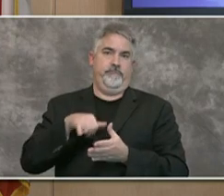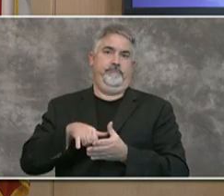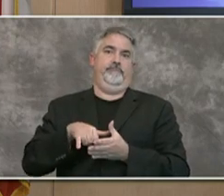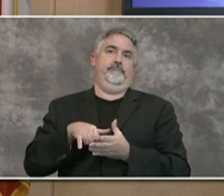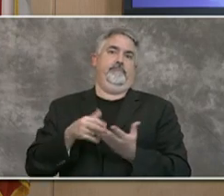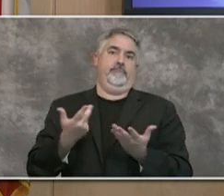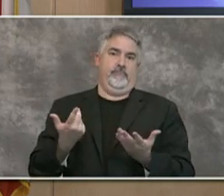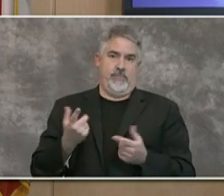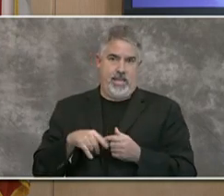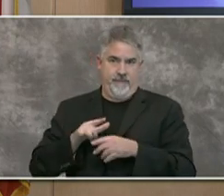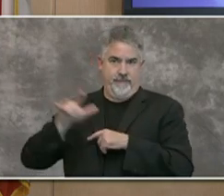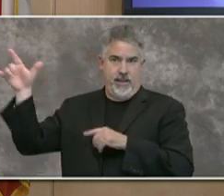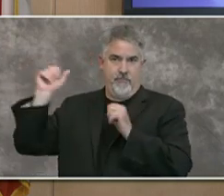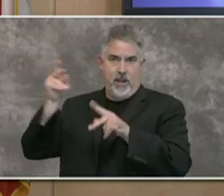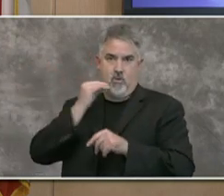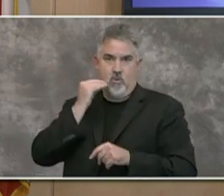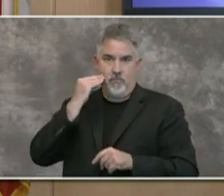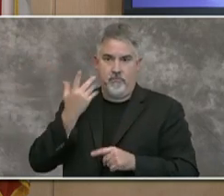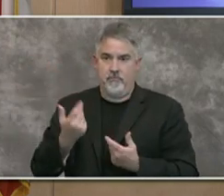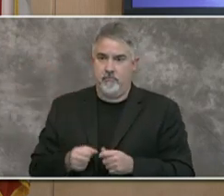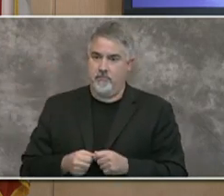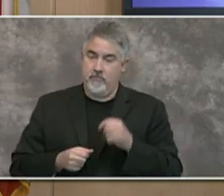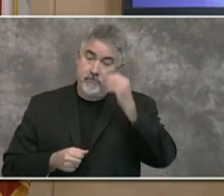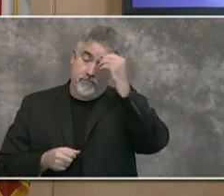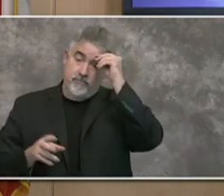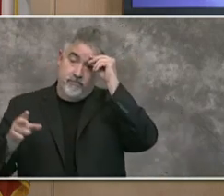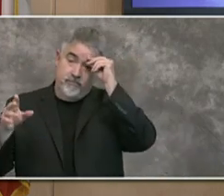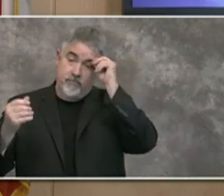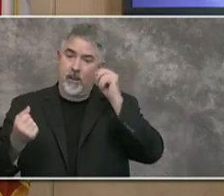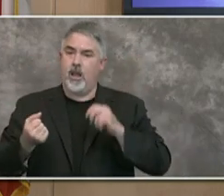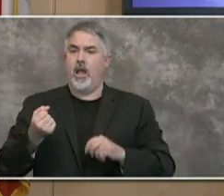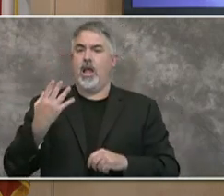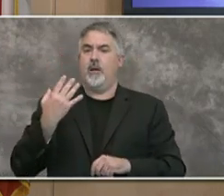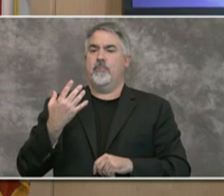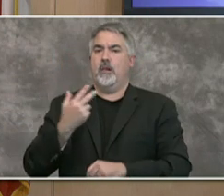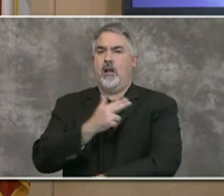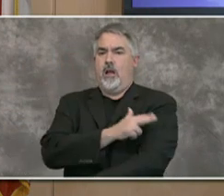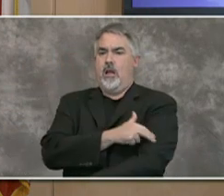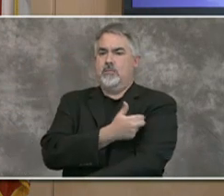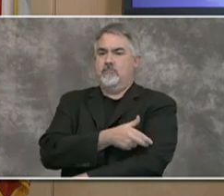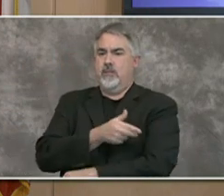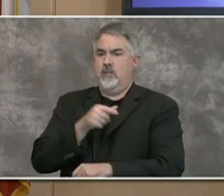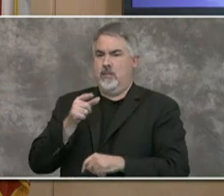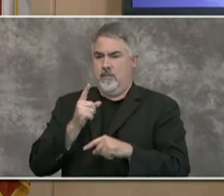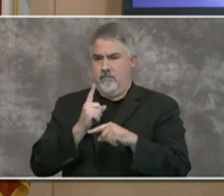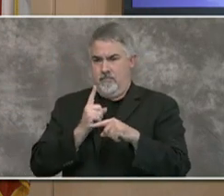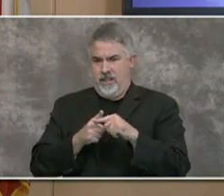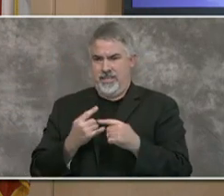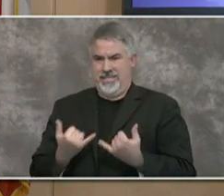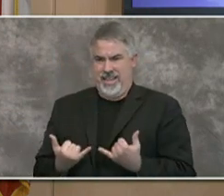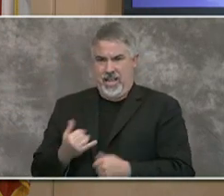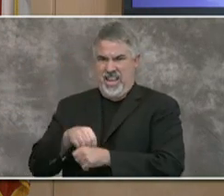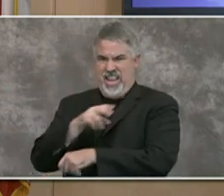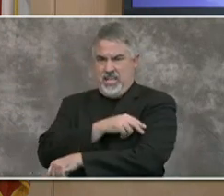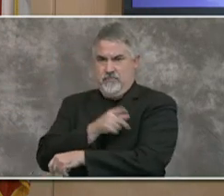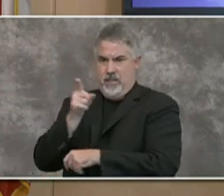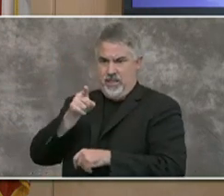COVID patients are currently hospitalized, and when will the county begin sharing the daily COVID census with the